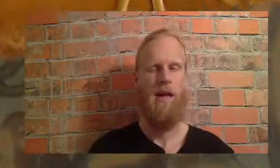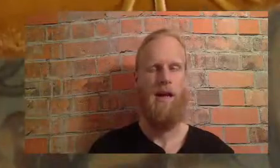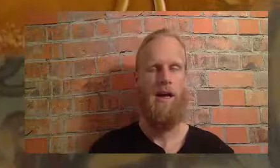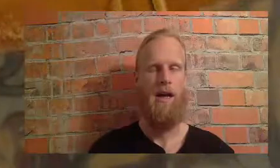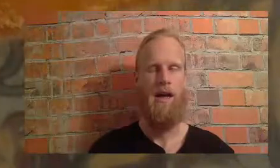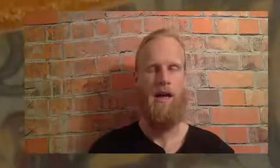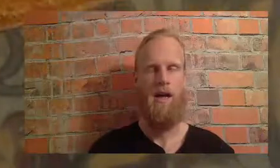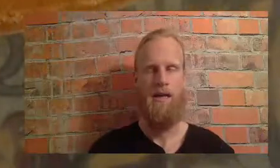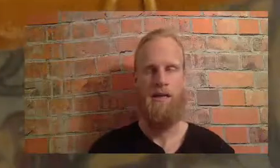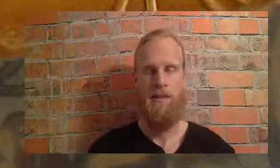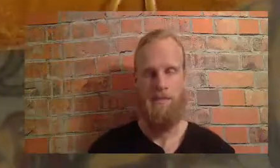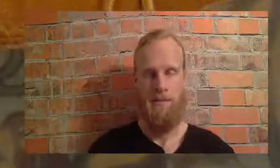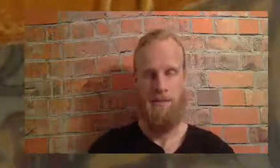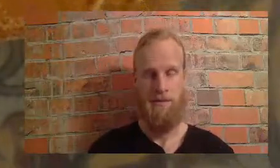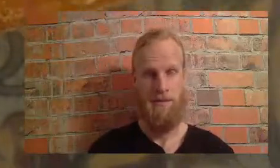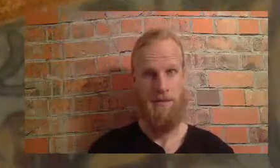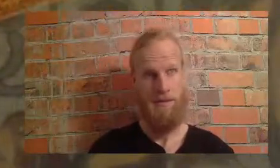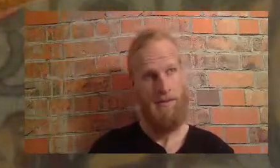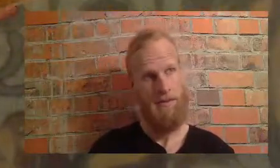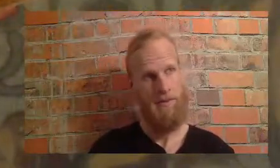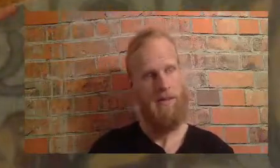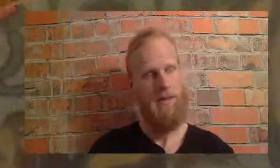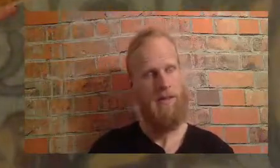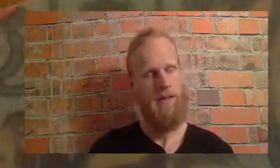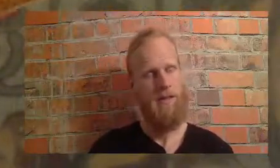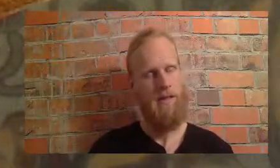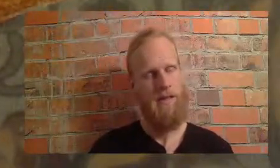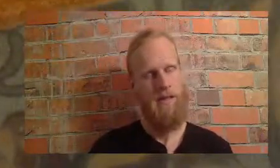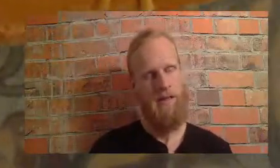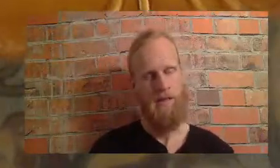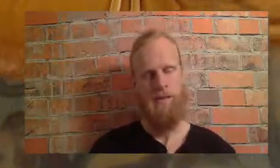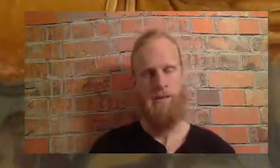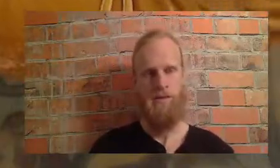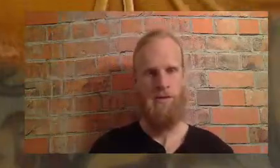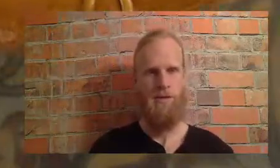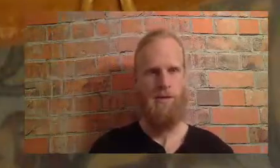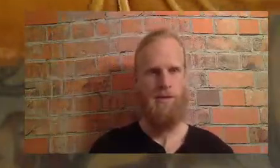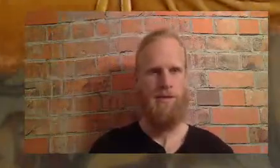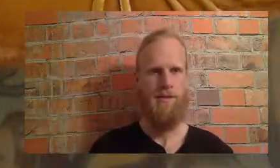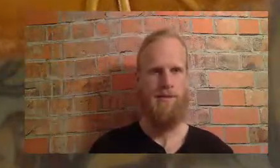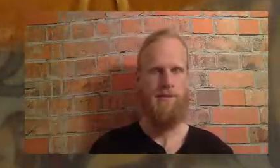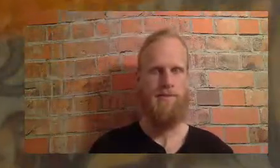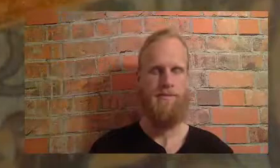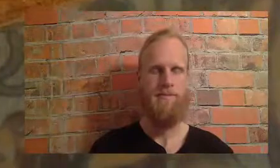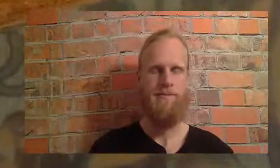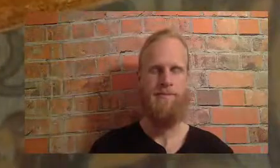body or this part of your life that still feels affected.